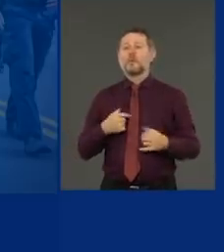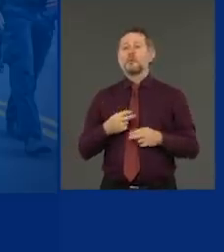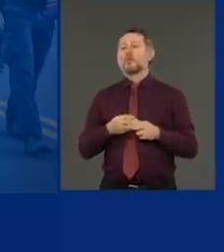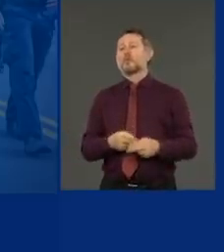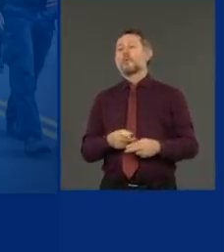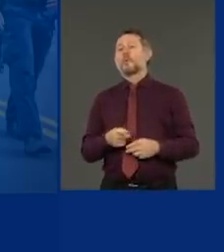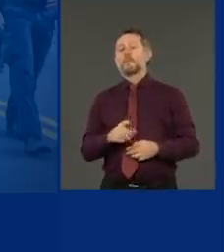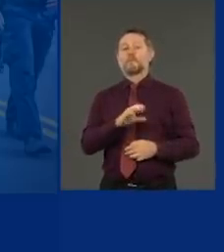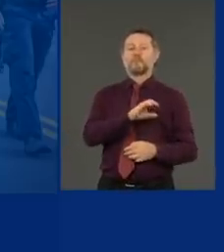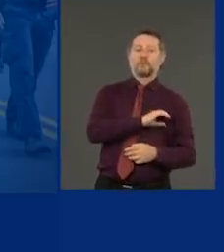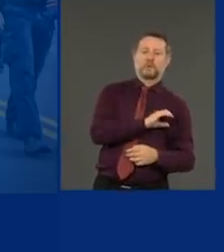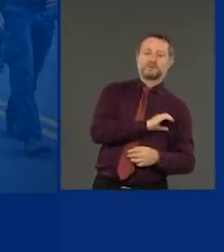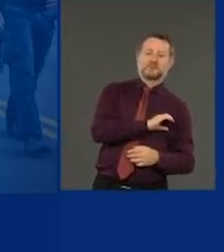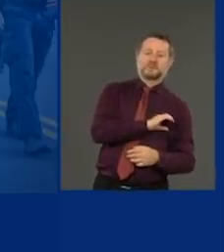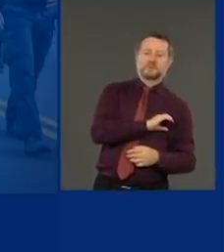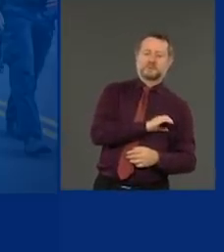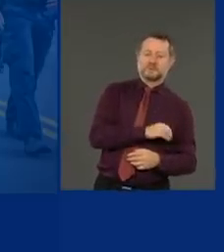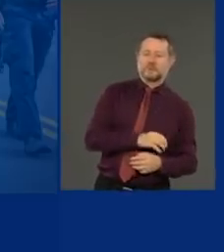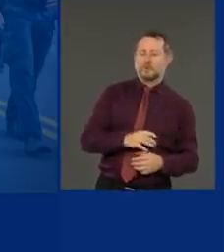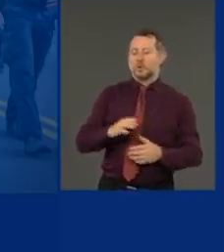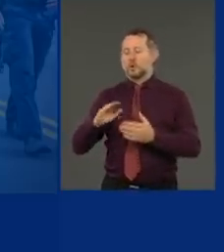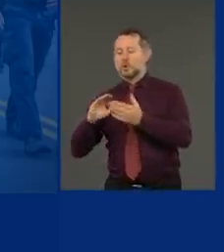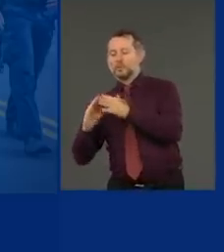community tensions, right?